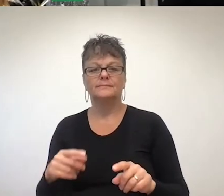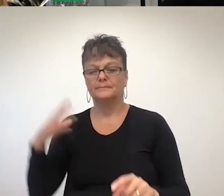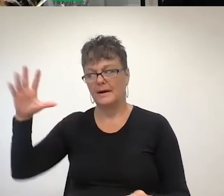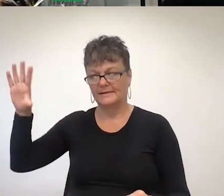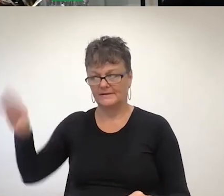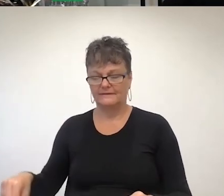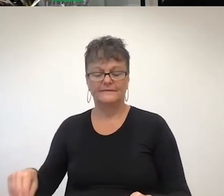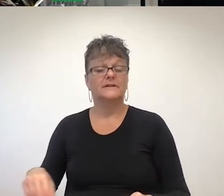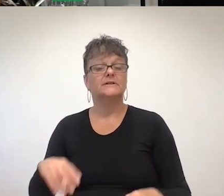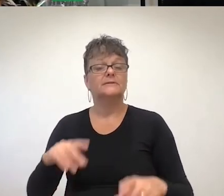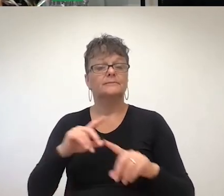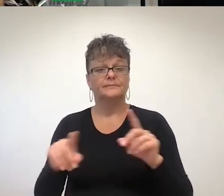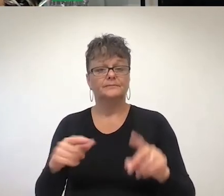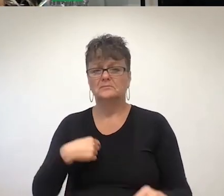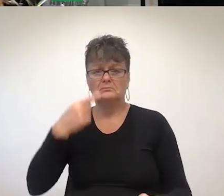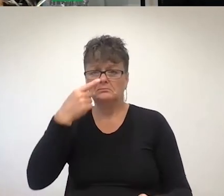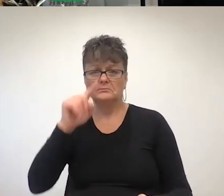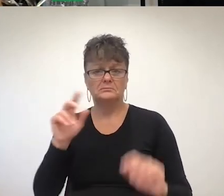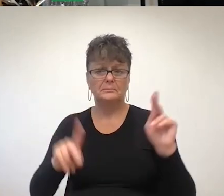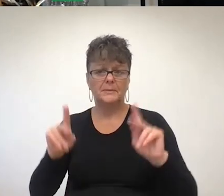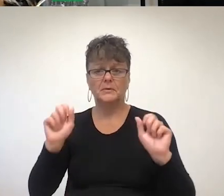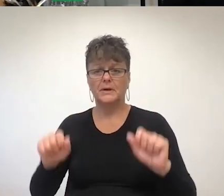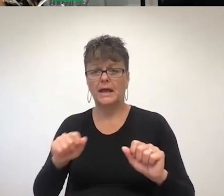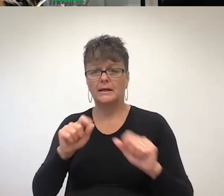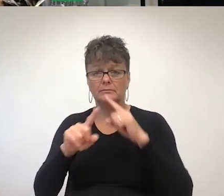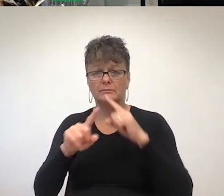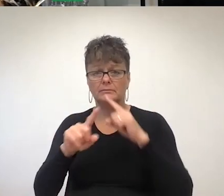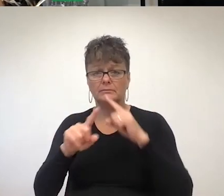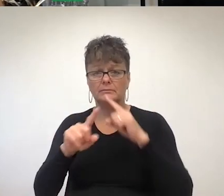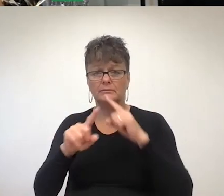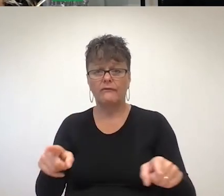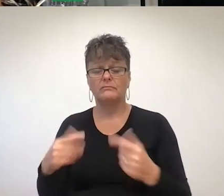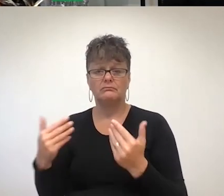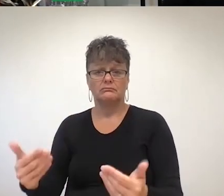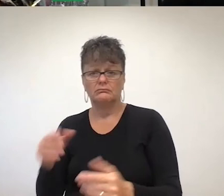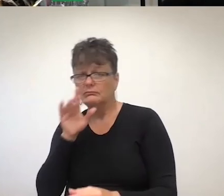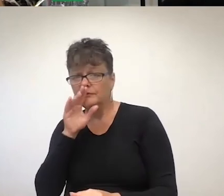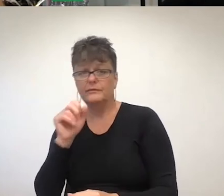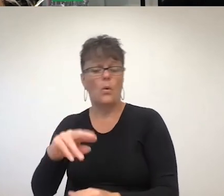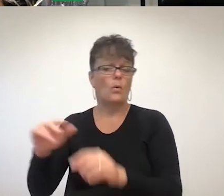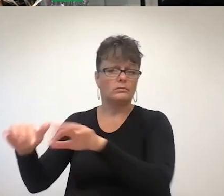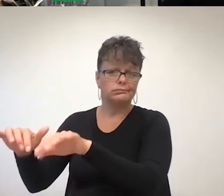I'm comfortable with inviting people to unmute if you would like to say something. If you prefer to do that in the chat box, that's okay as well.